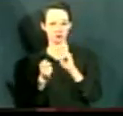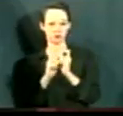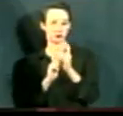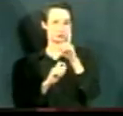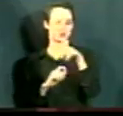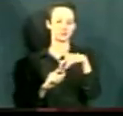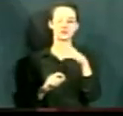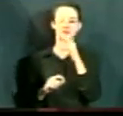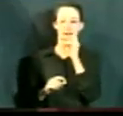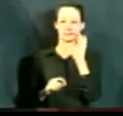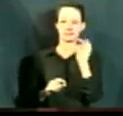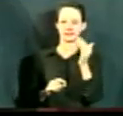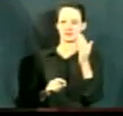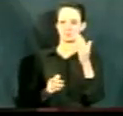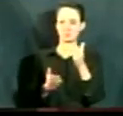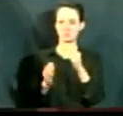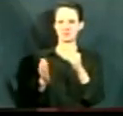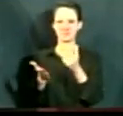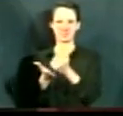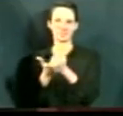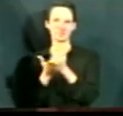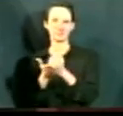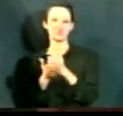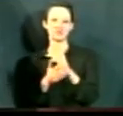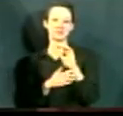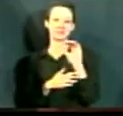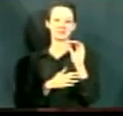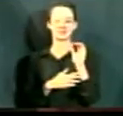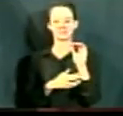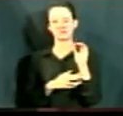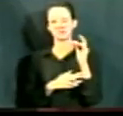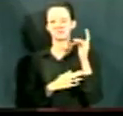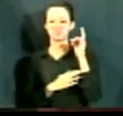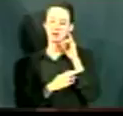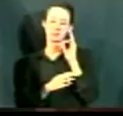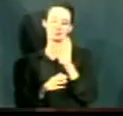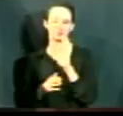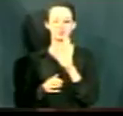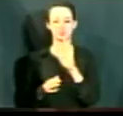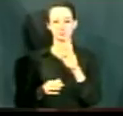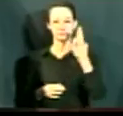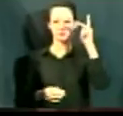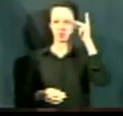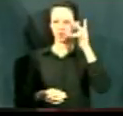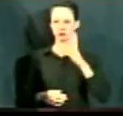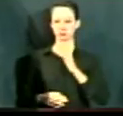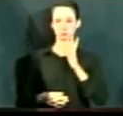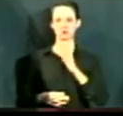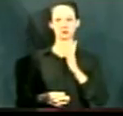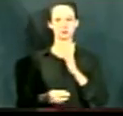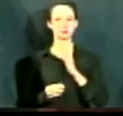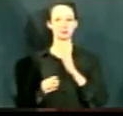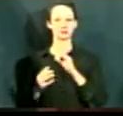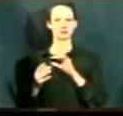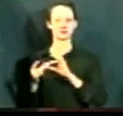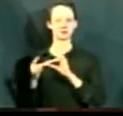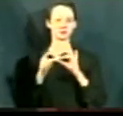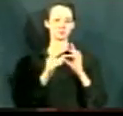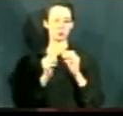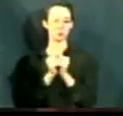sound helpful. It sounded bureaucratic and trying to align with our new Justice Department